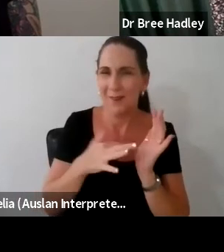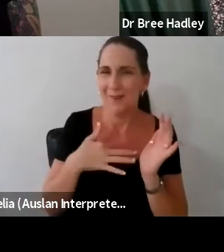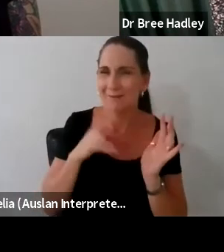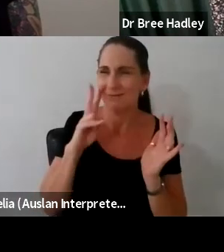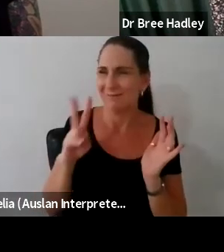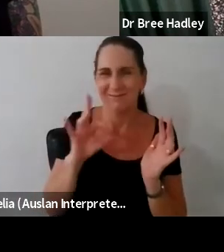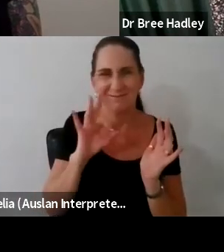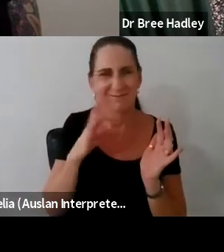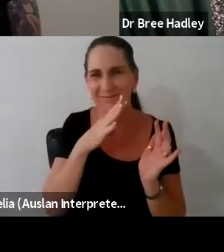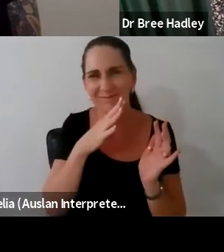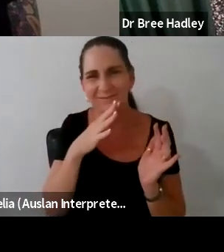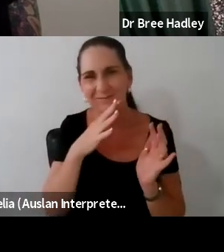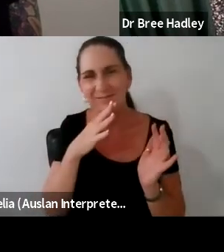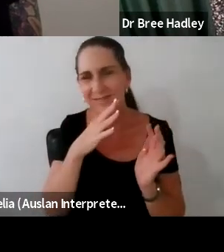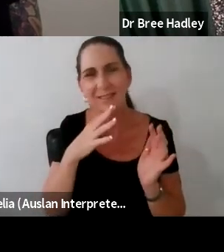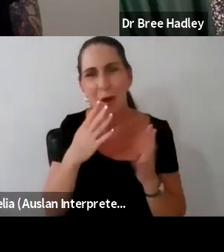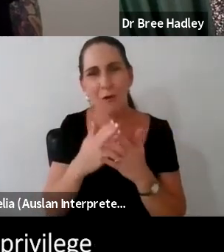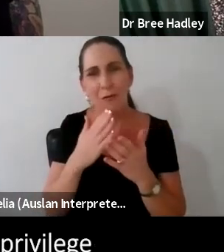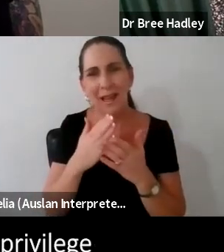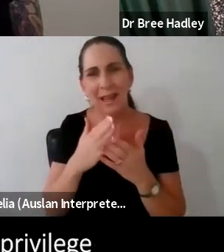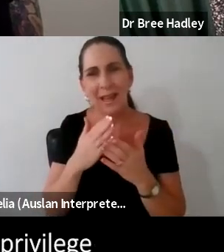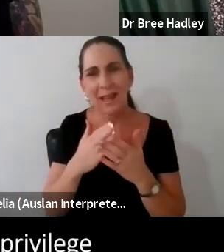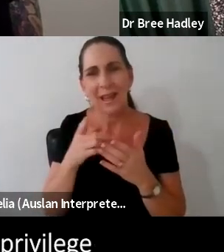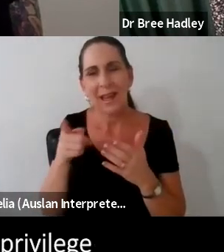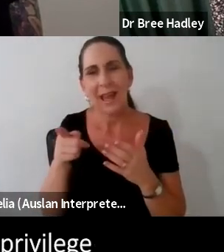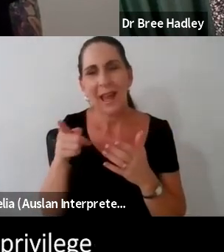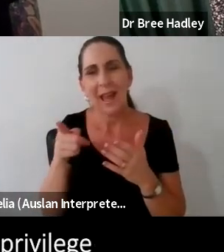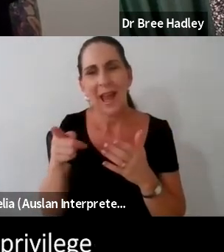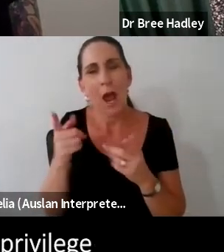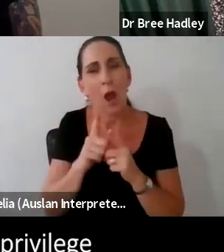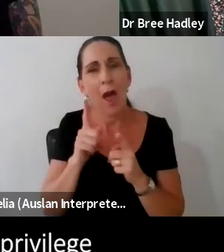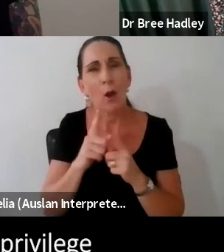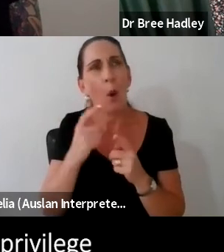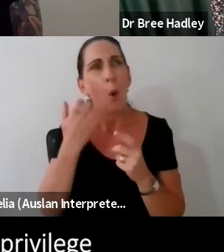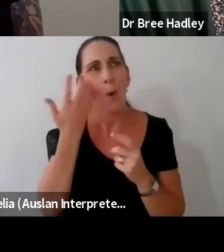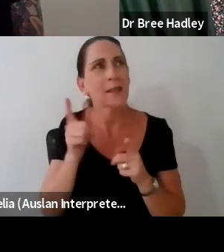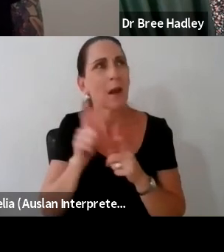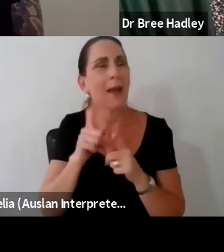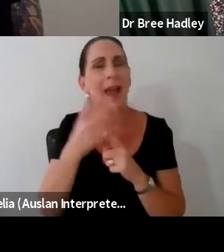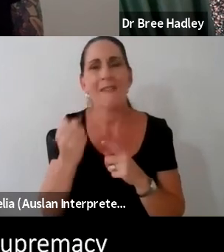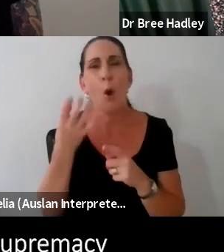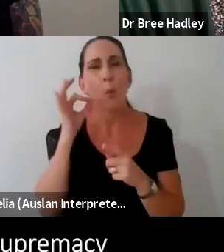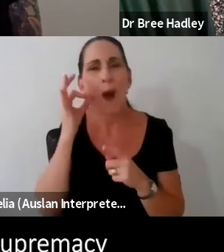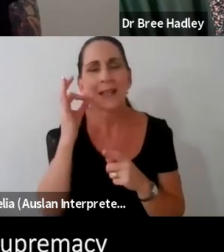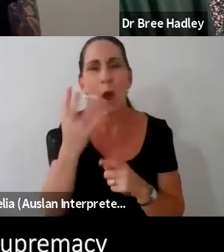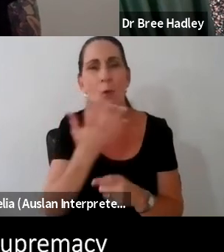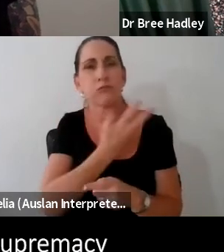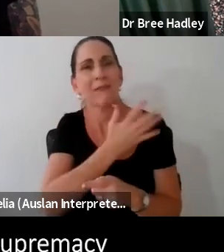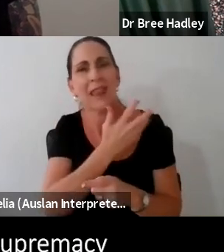I would say that's your privilege. Possibly white privilege coming into play there,